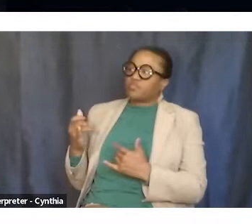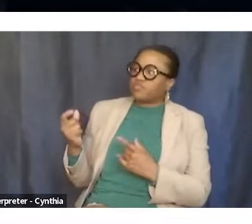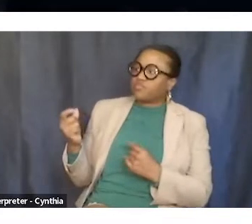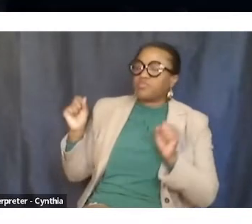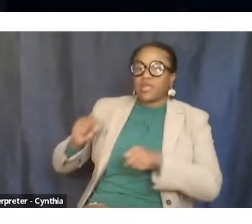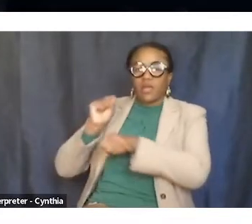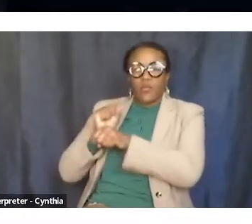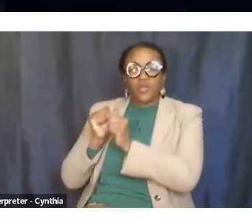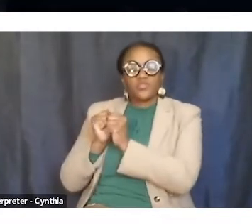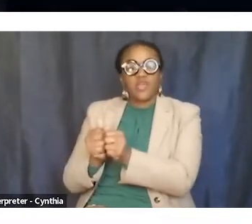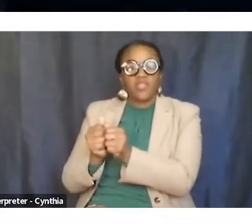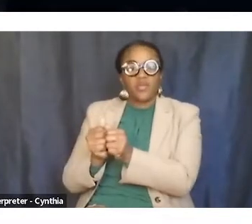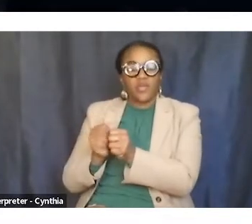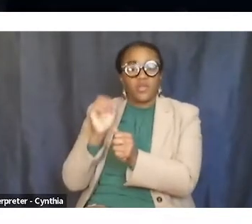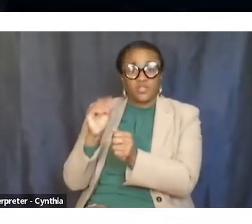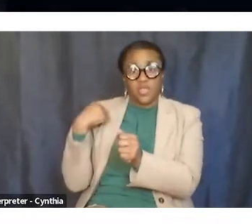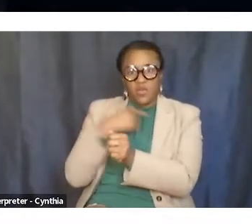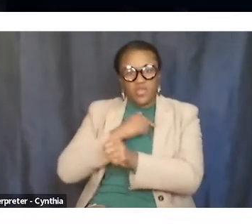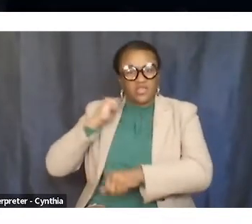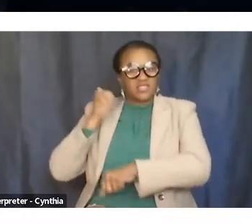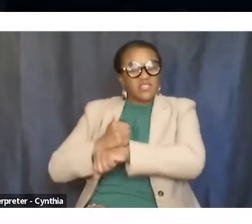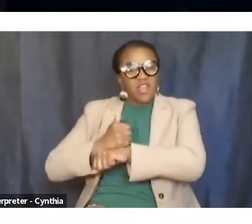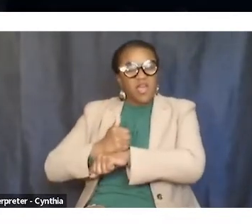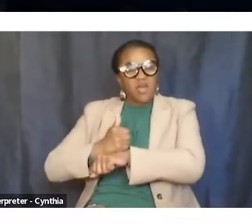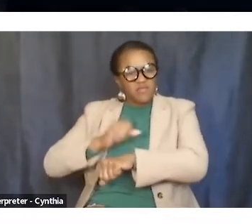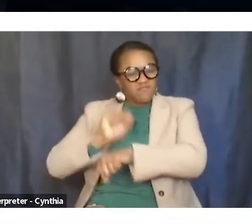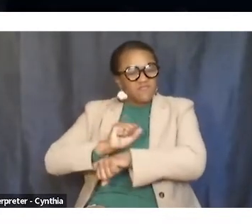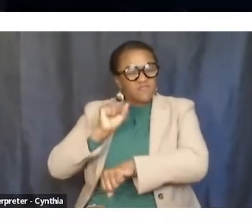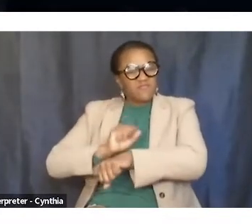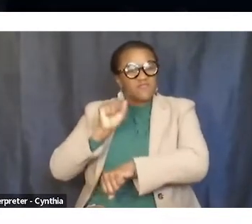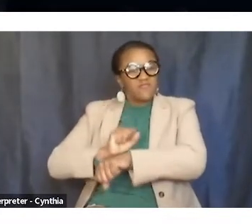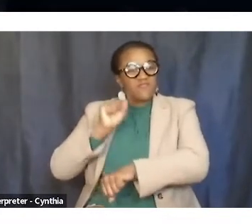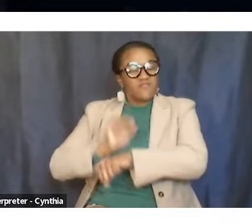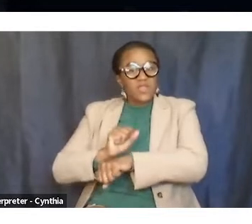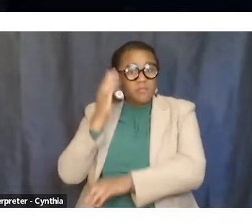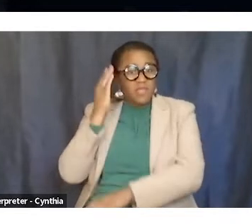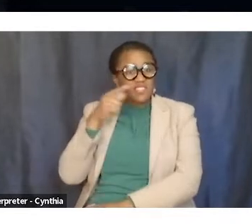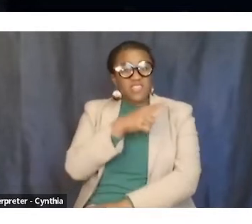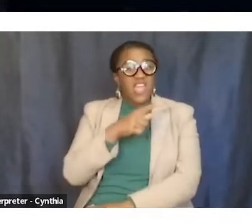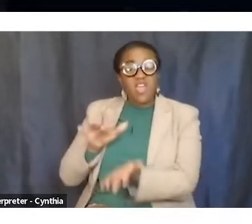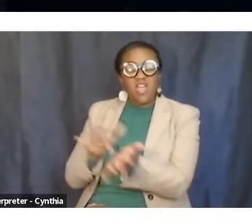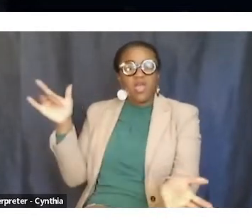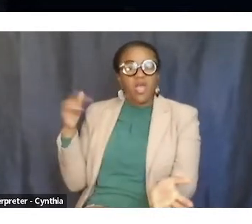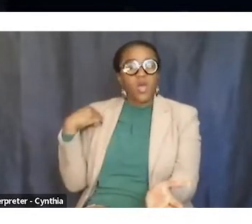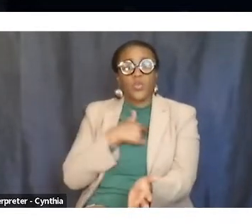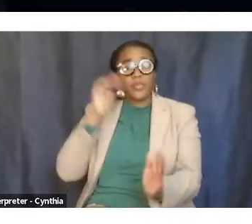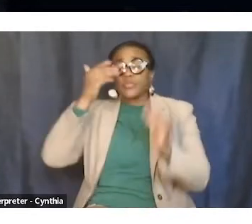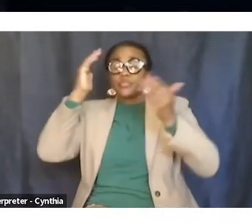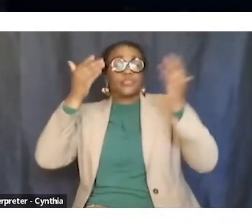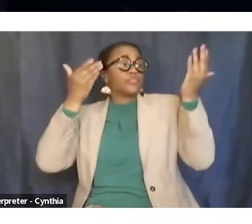the emergence of a digital caste system that relied on our naivety when it comes to the neutrality of